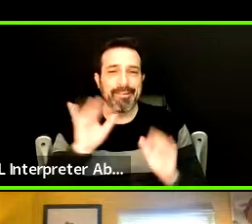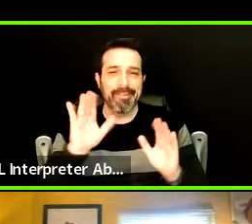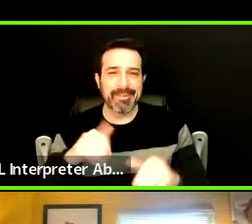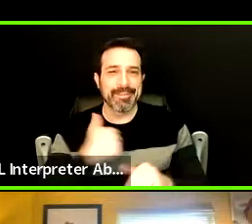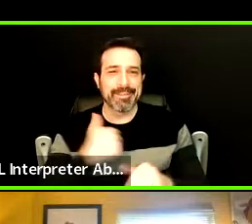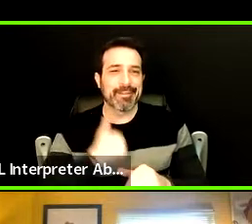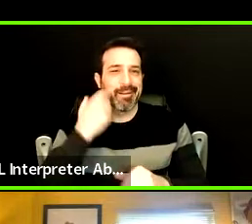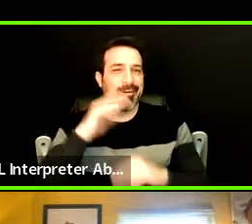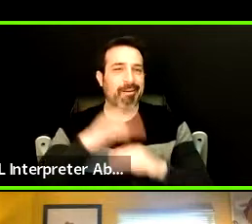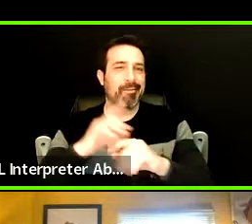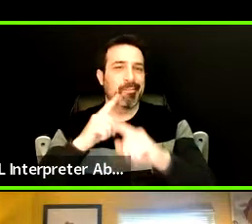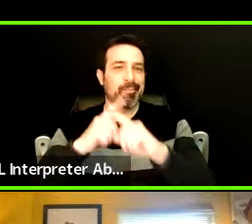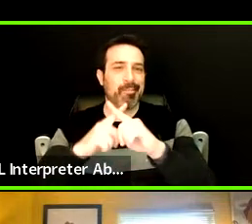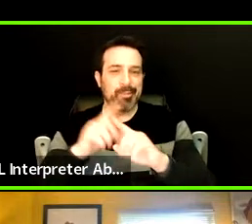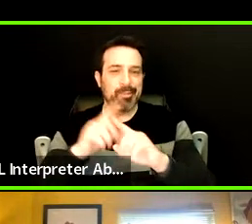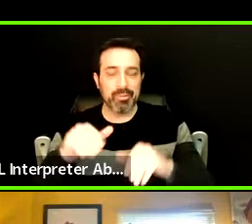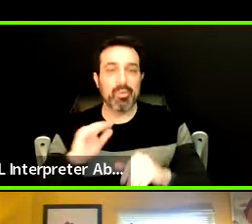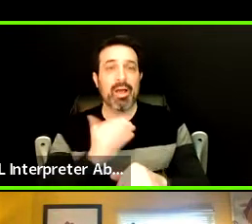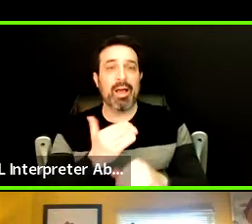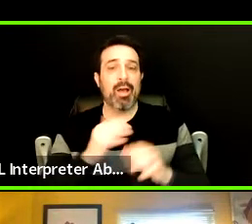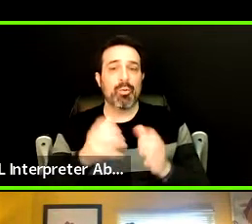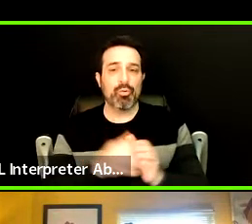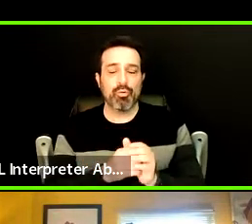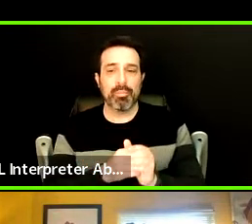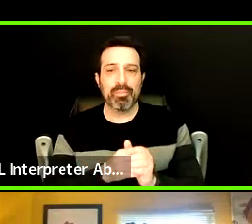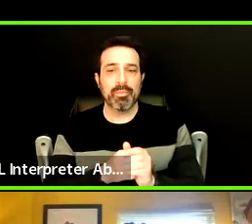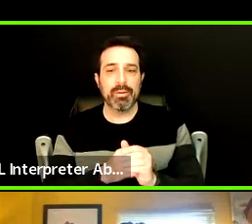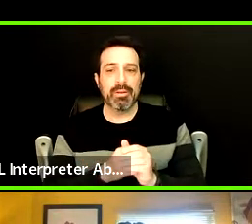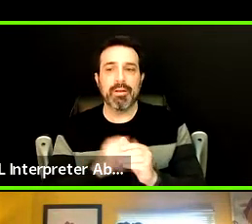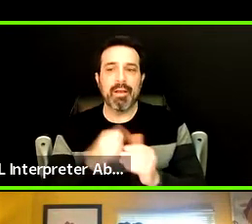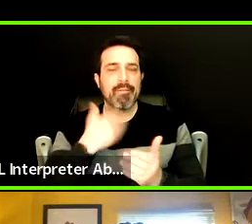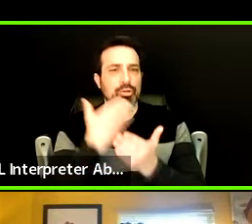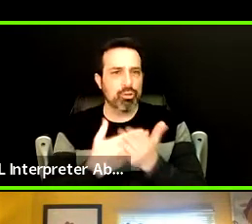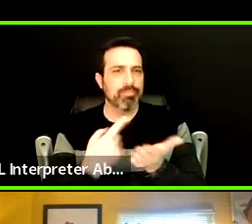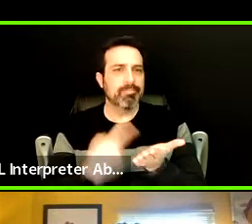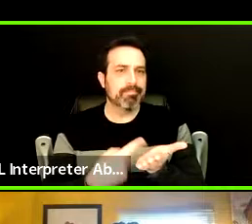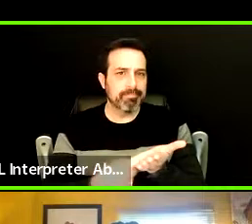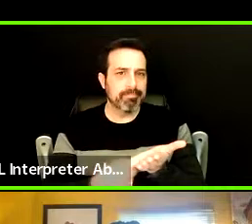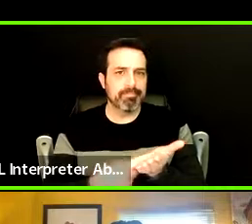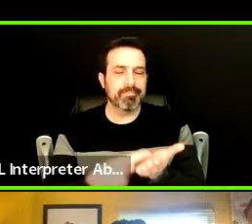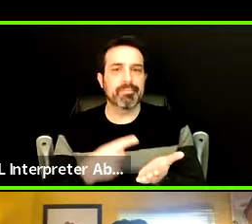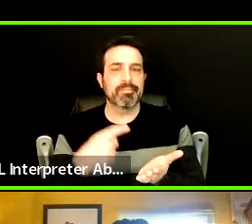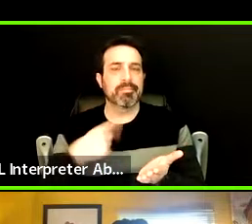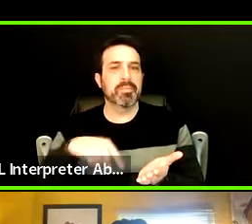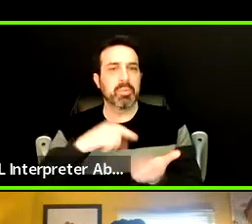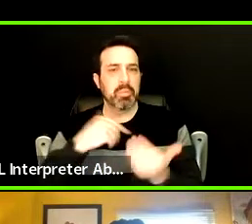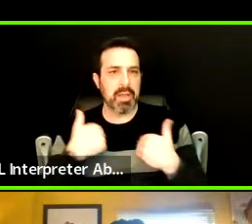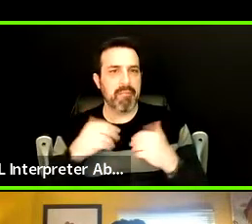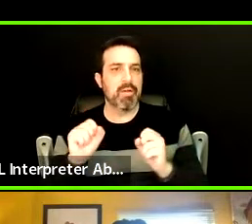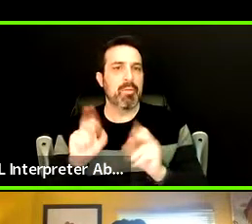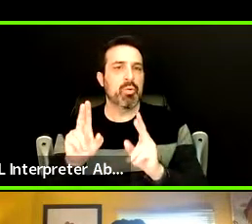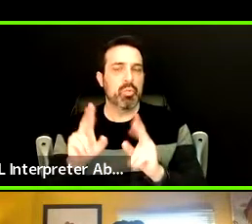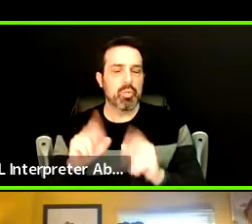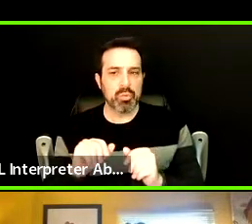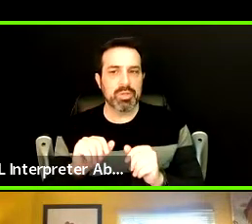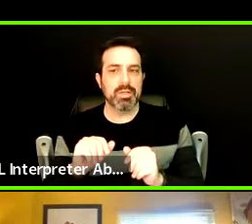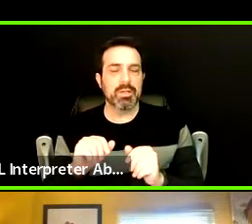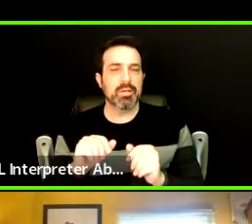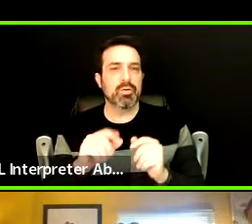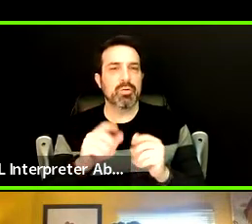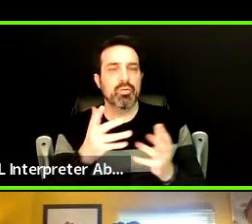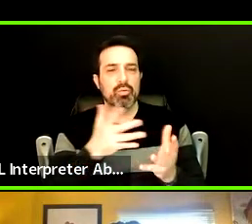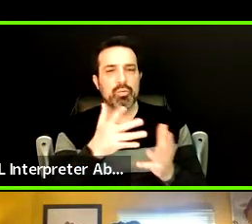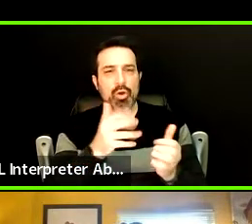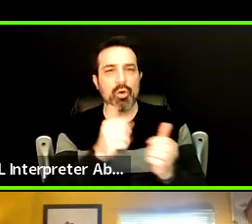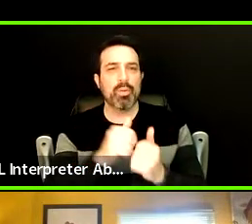Okay, so in our group, we had some good conversation. We had the opportunity to speak to the